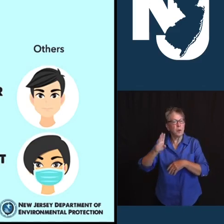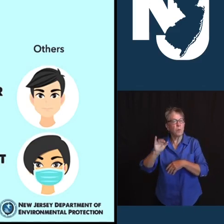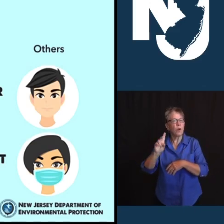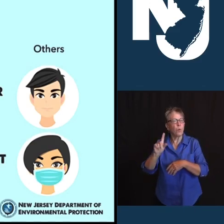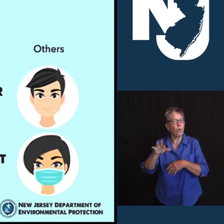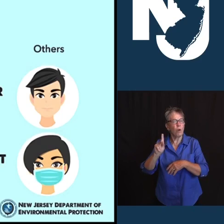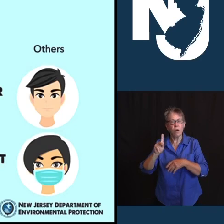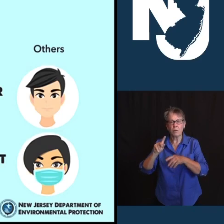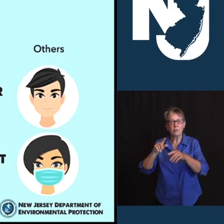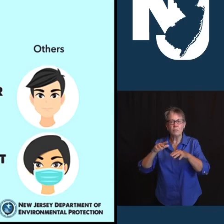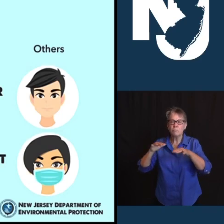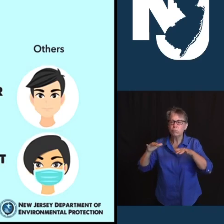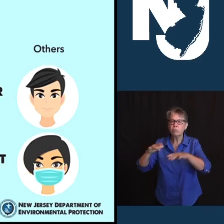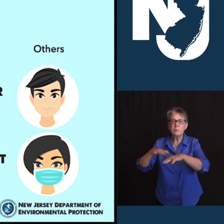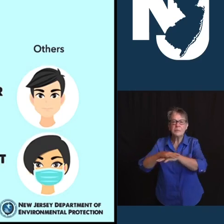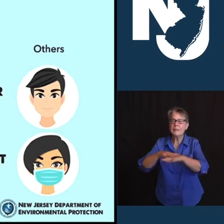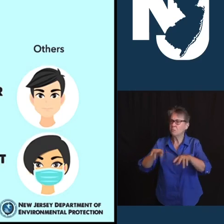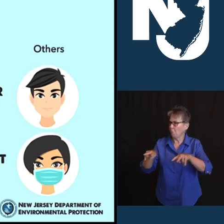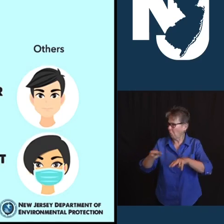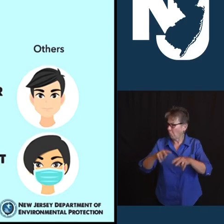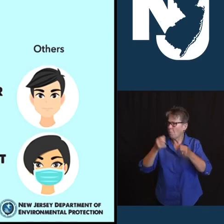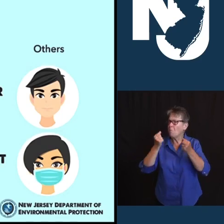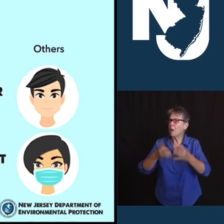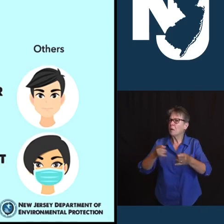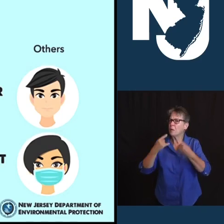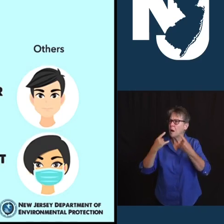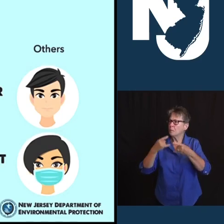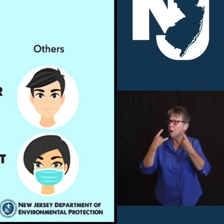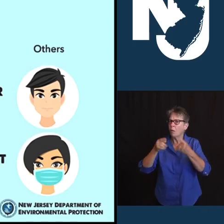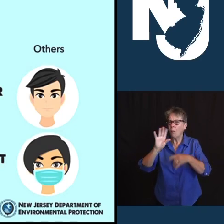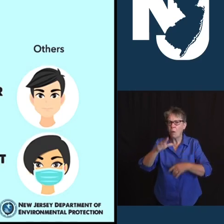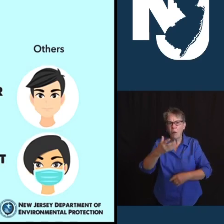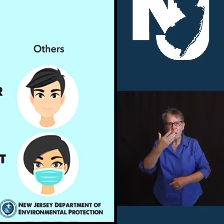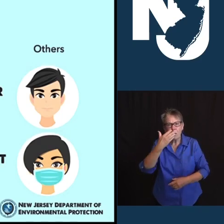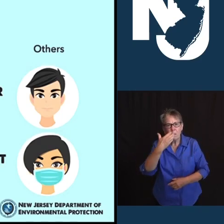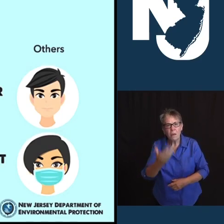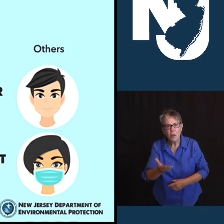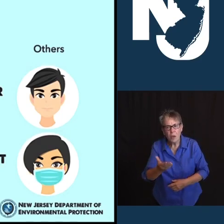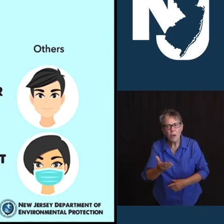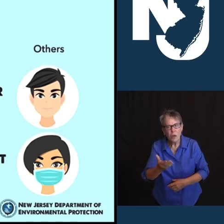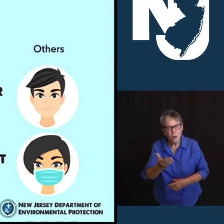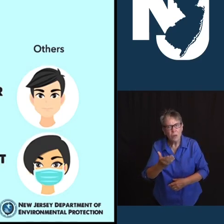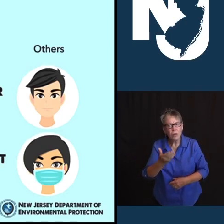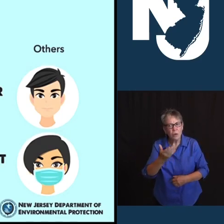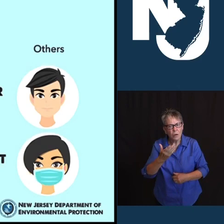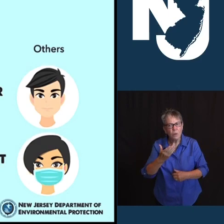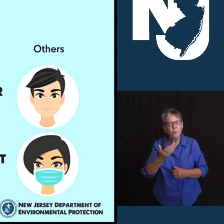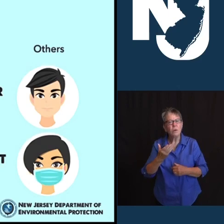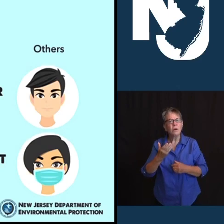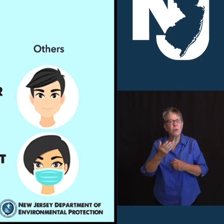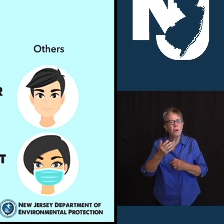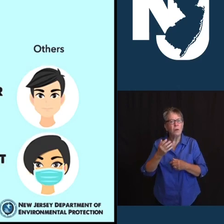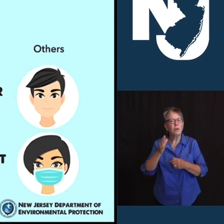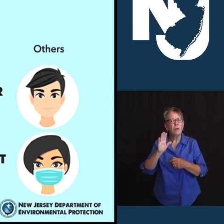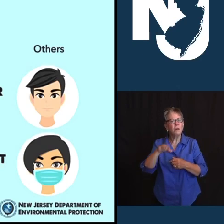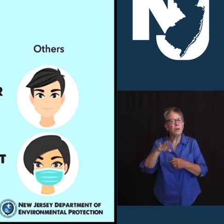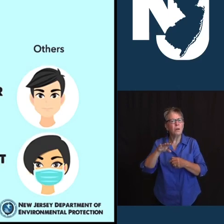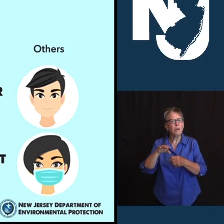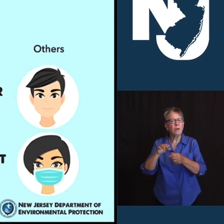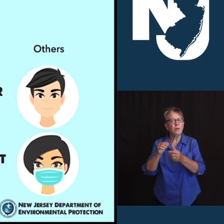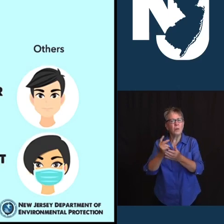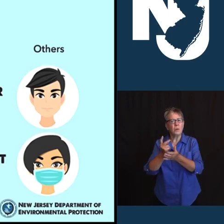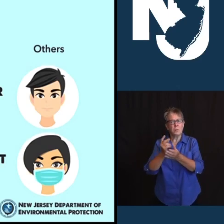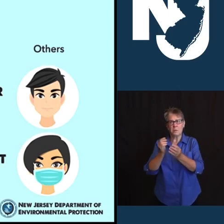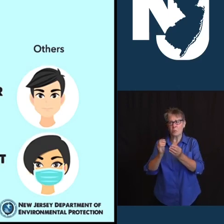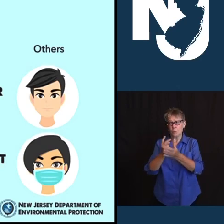is meaningfully up over even 2 weeks ago, never mind a month ago. But there were still too many people who were